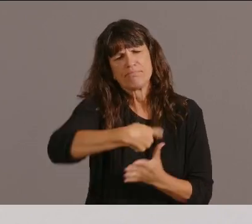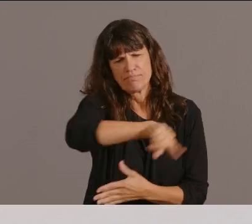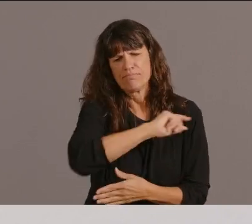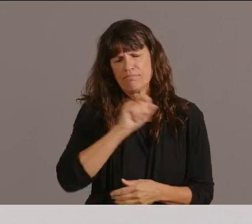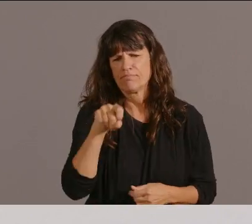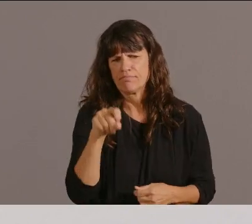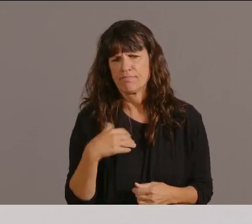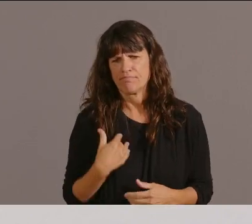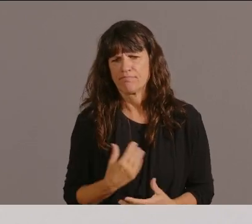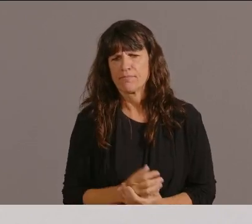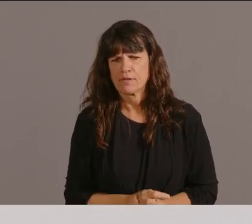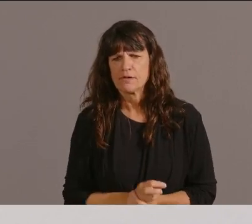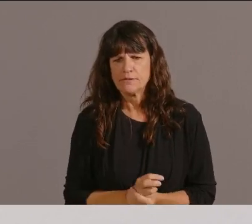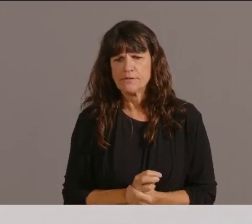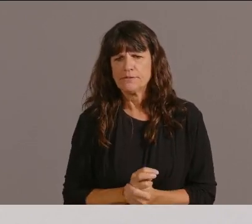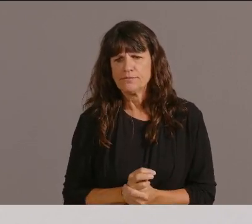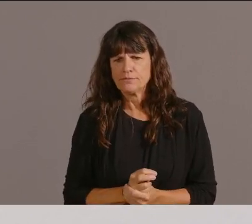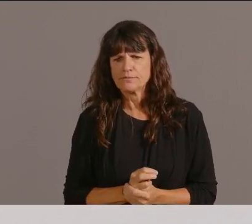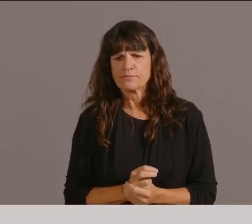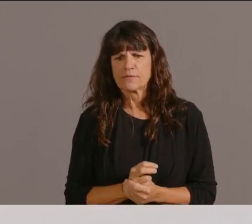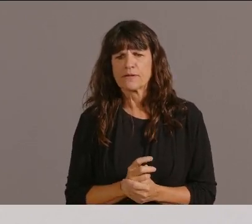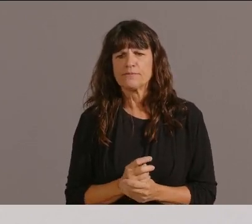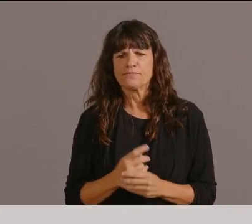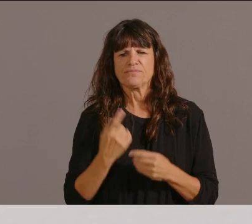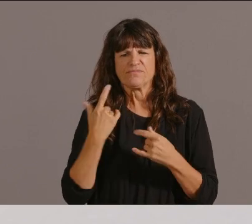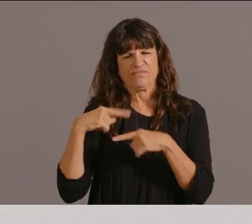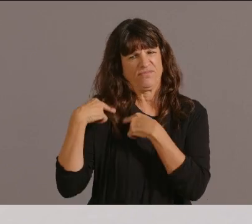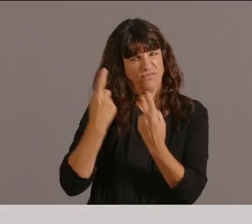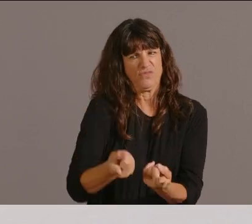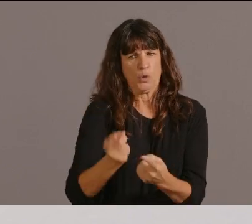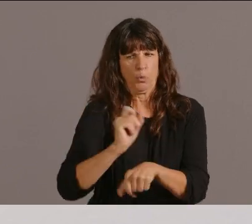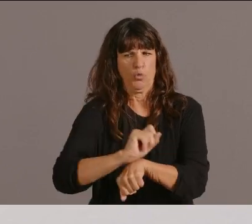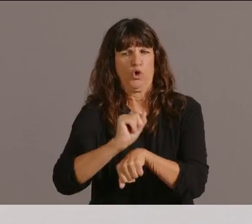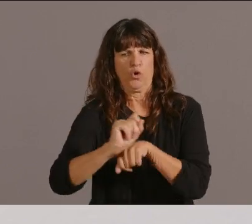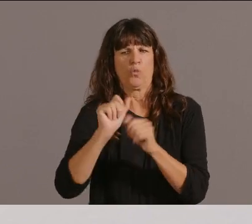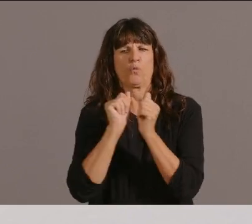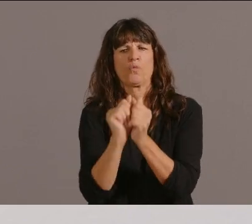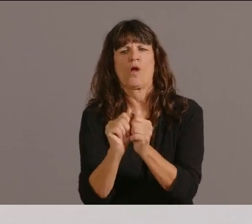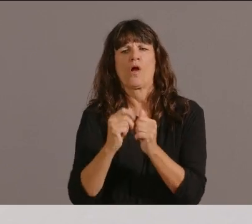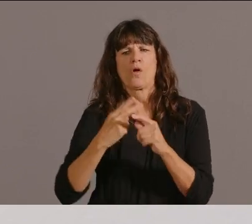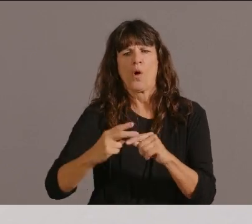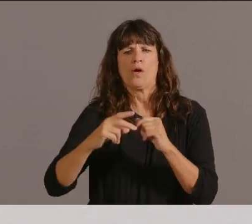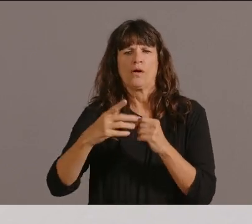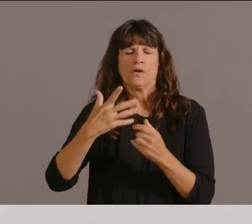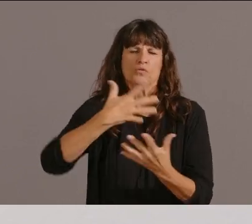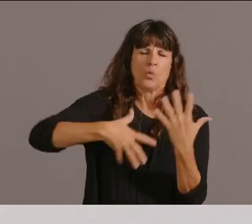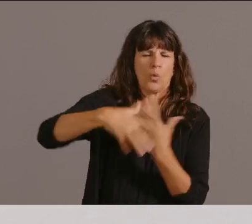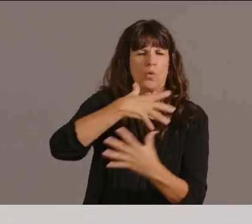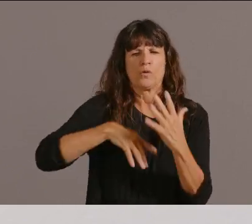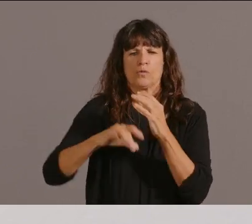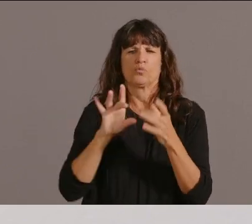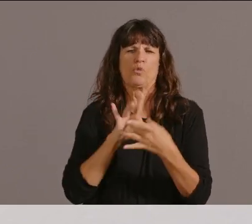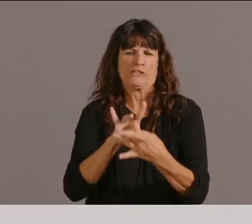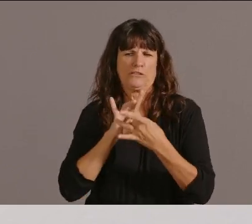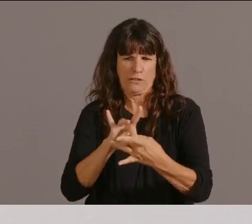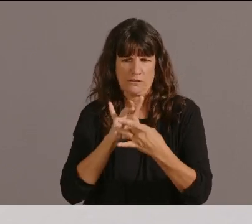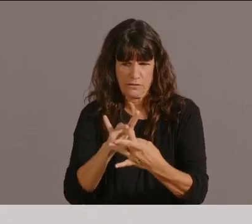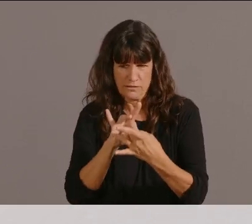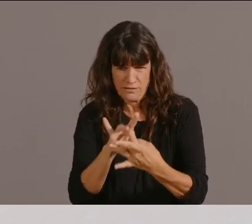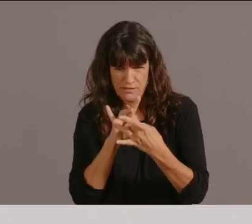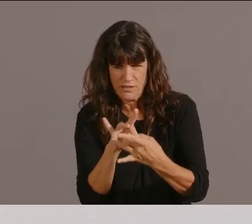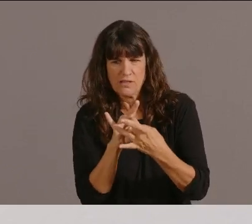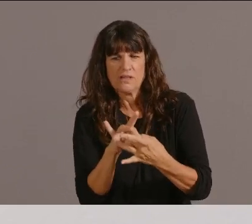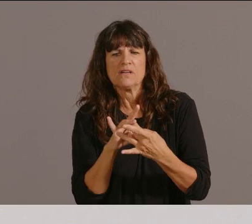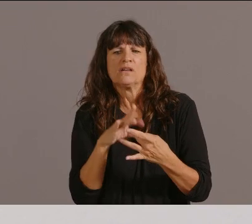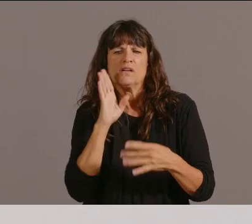working on a social connectedness campaign because we know that loneliness is an epidemic nationally. The